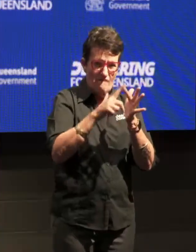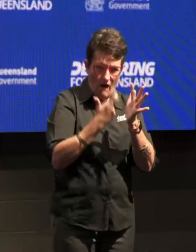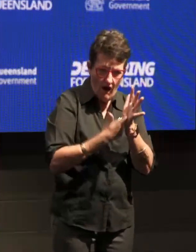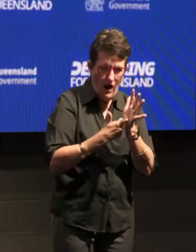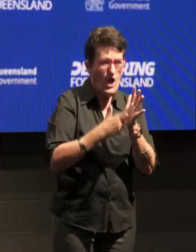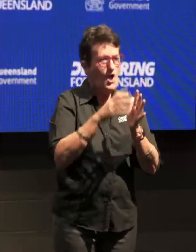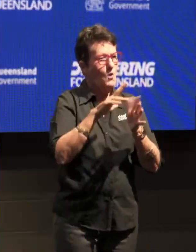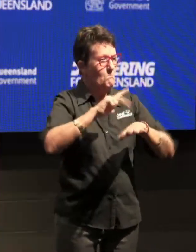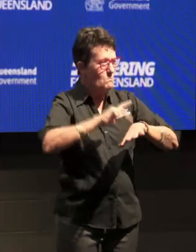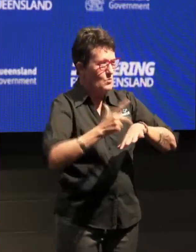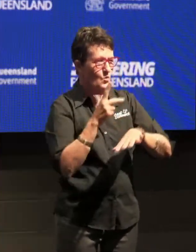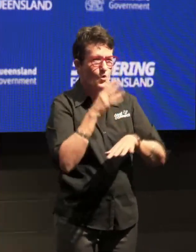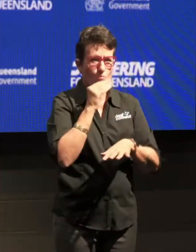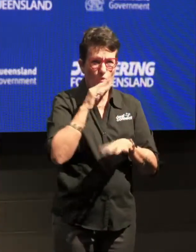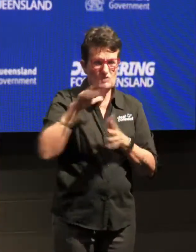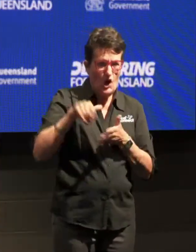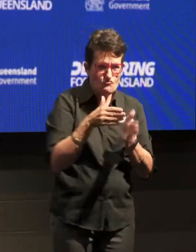Creek.